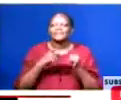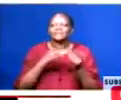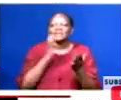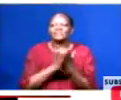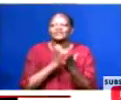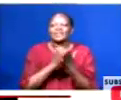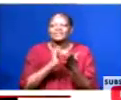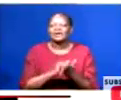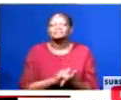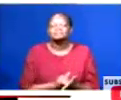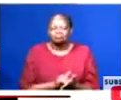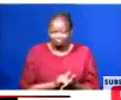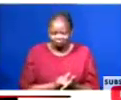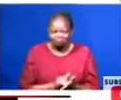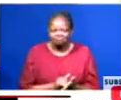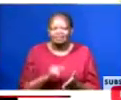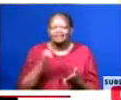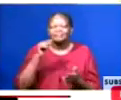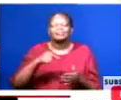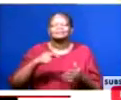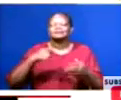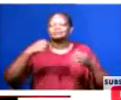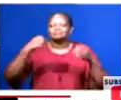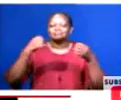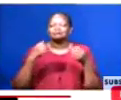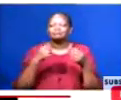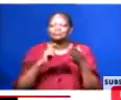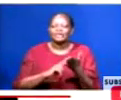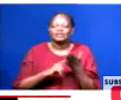a subject for discussion for months to come.